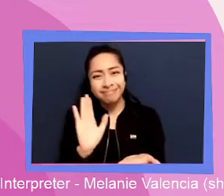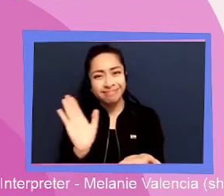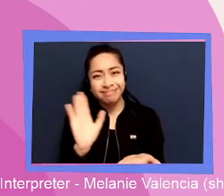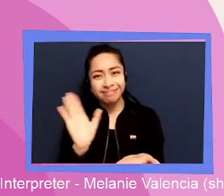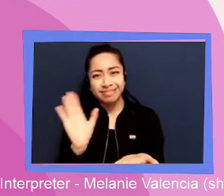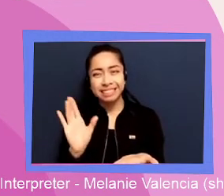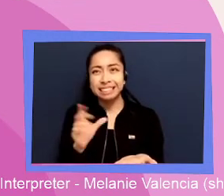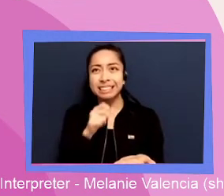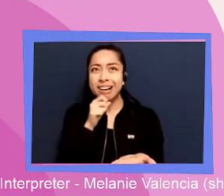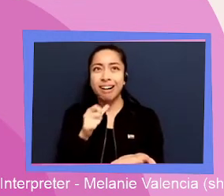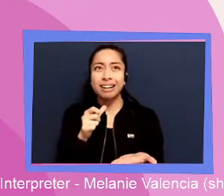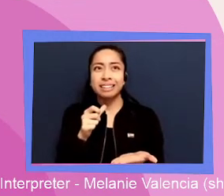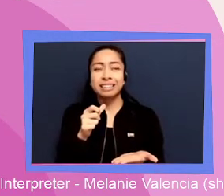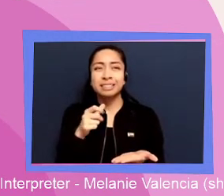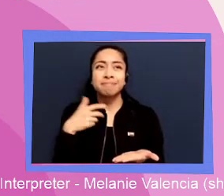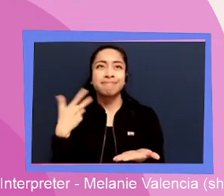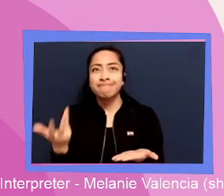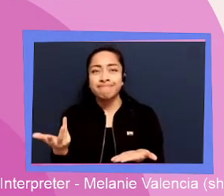that's